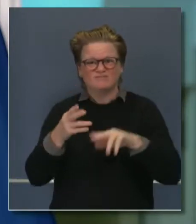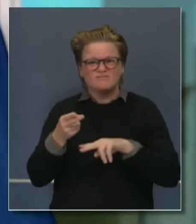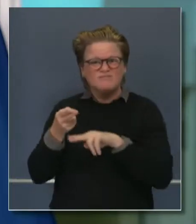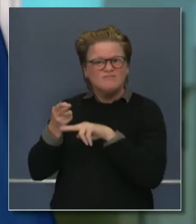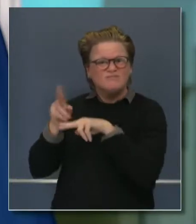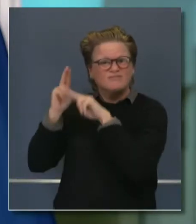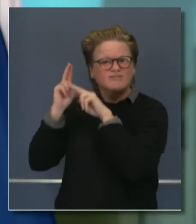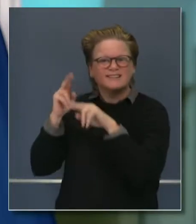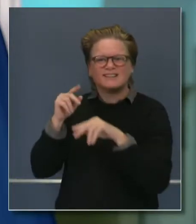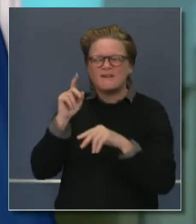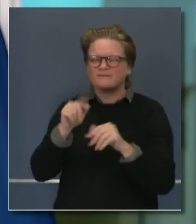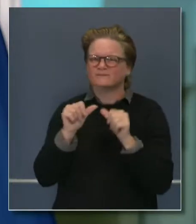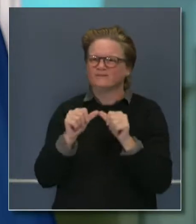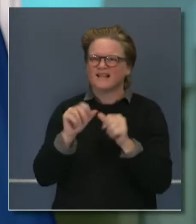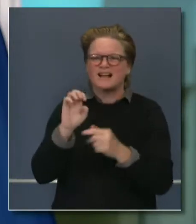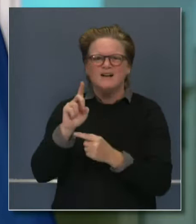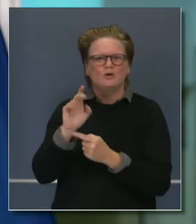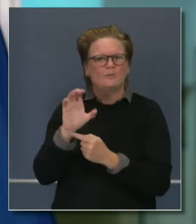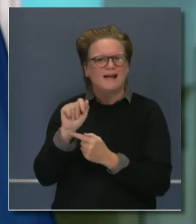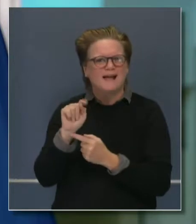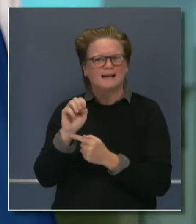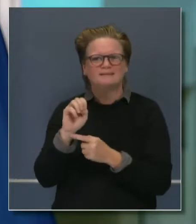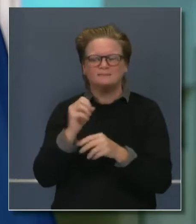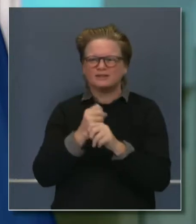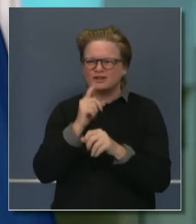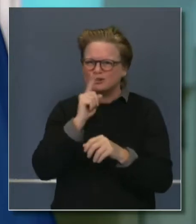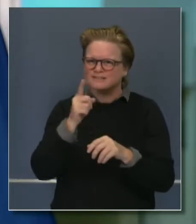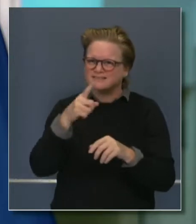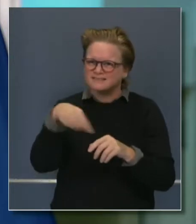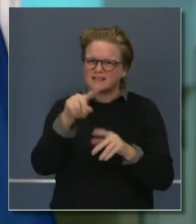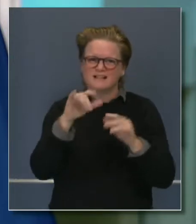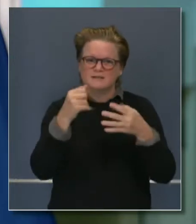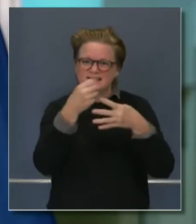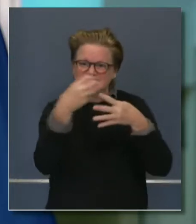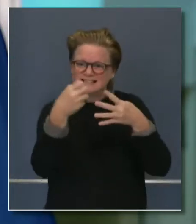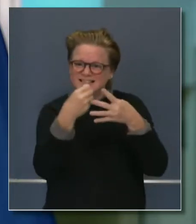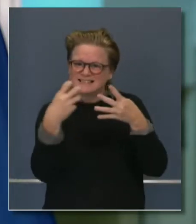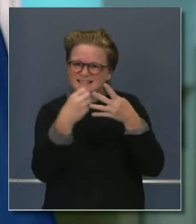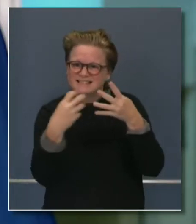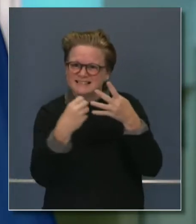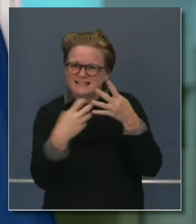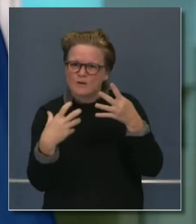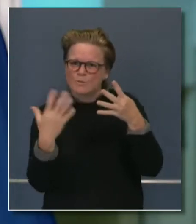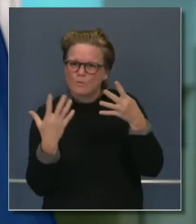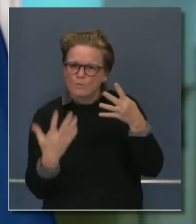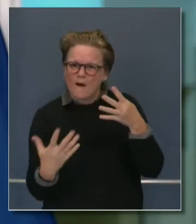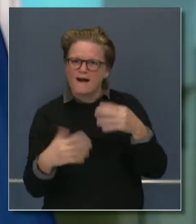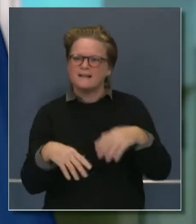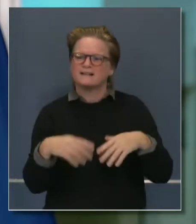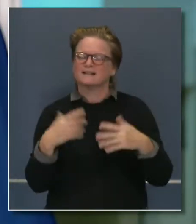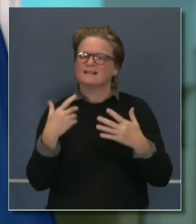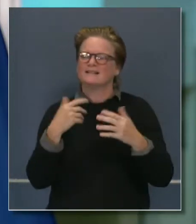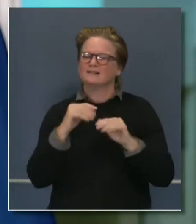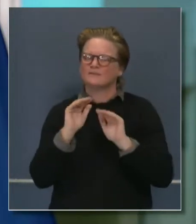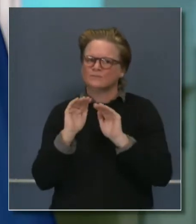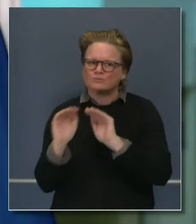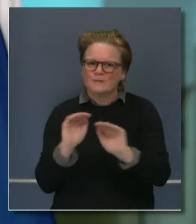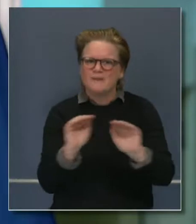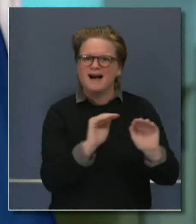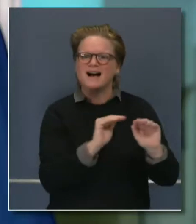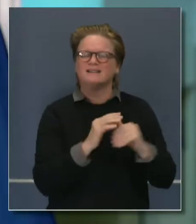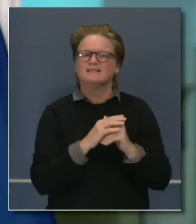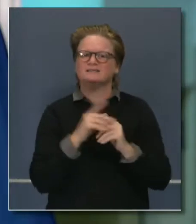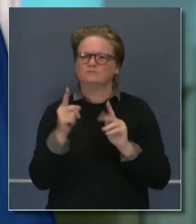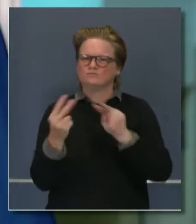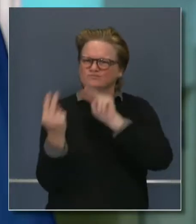more prescriptive in terms of the messaging. Guidelines, remind people, despite the fact that people